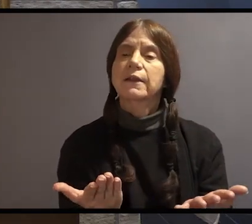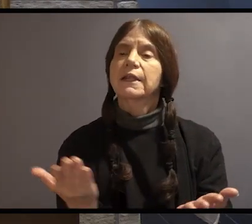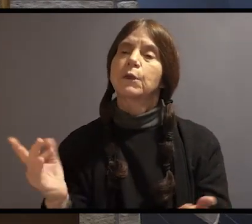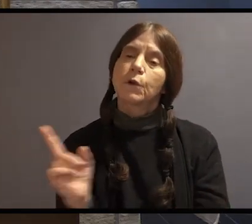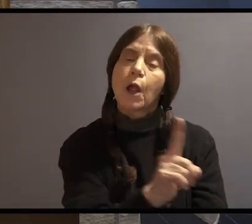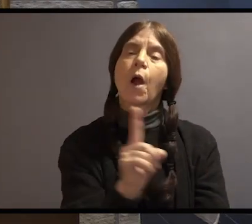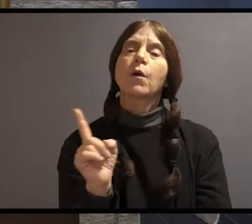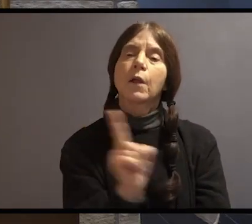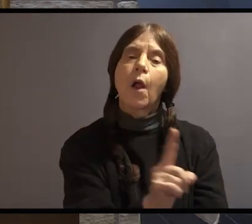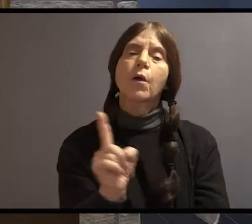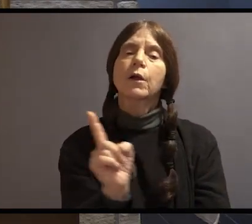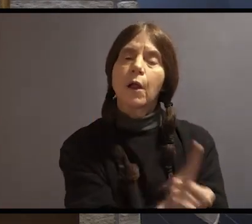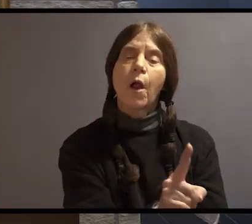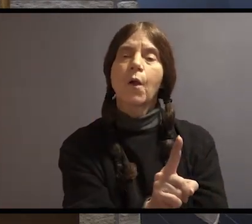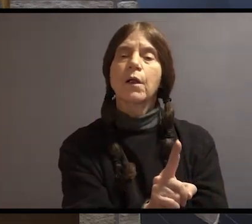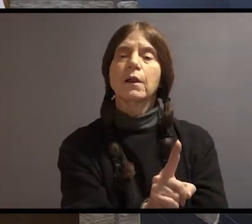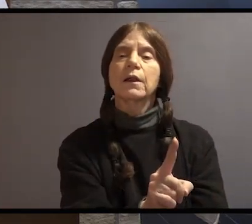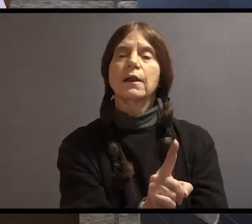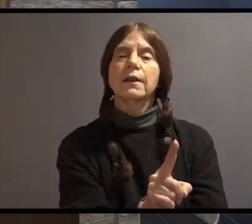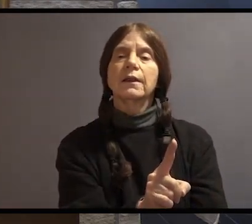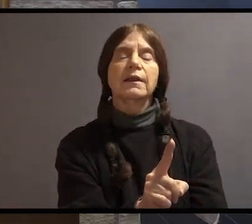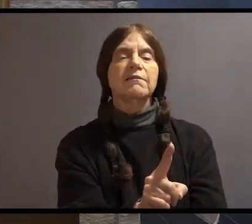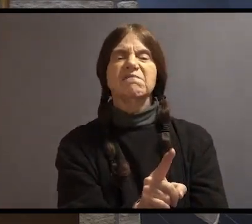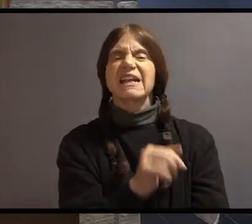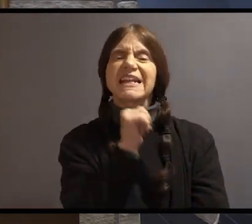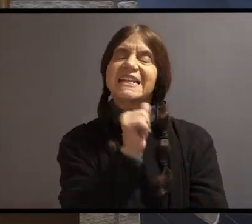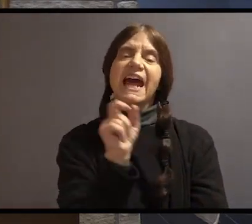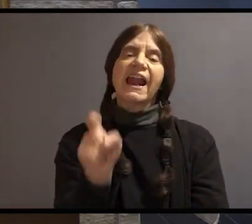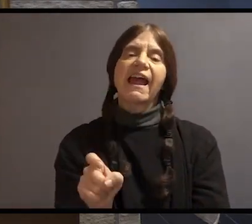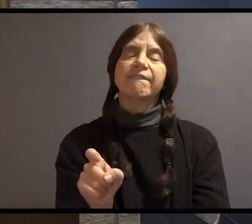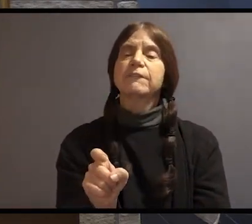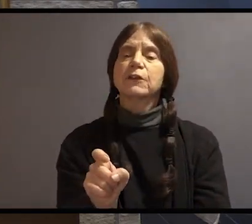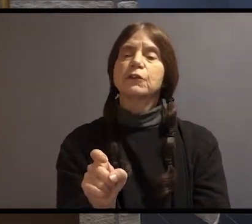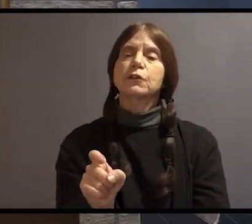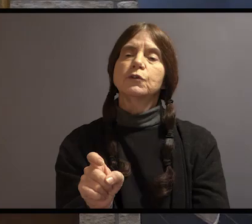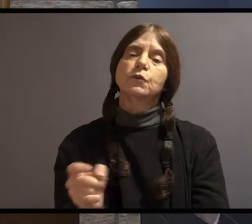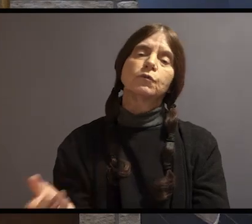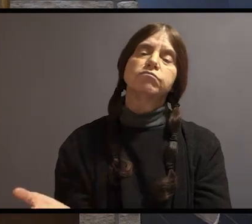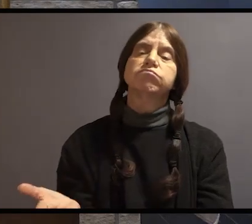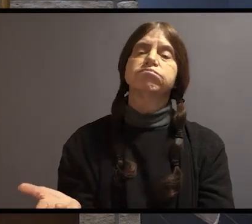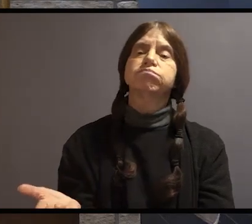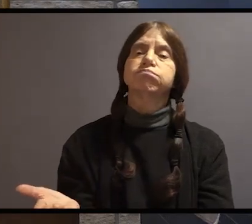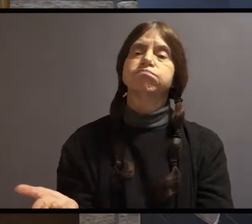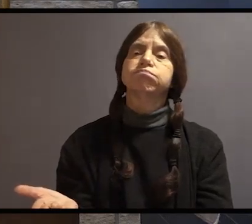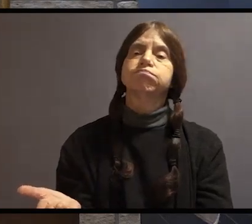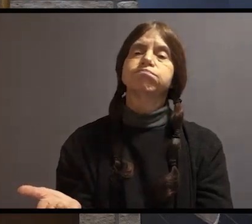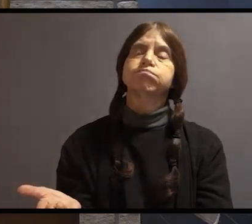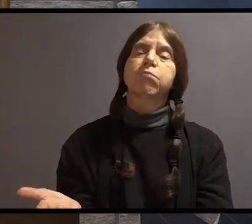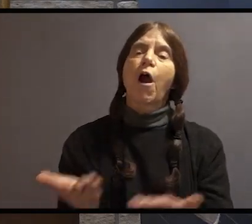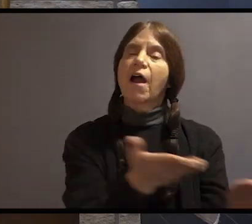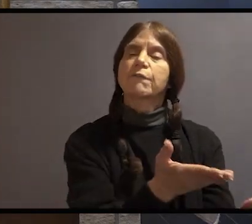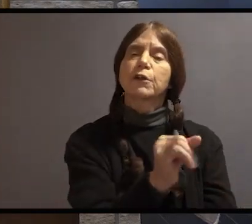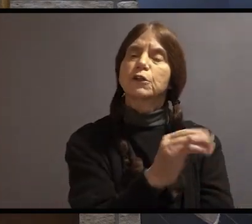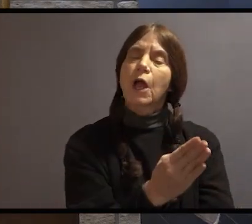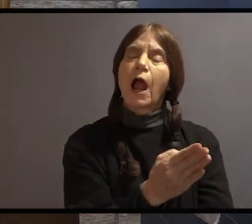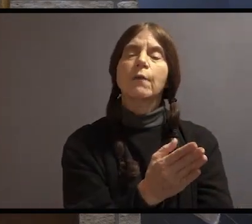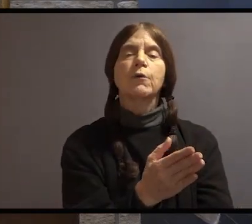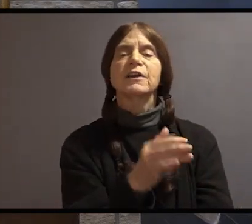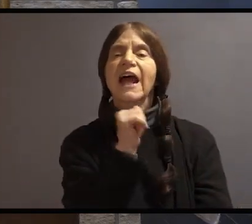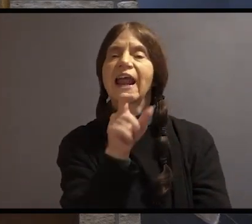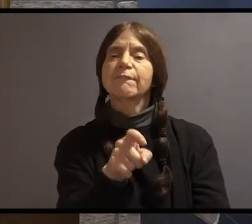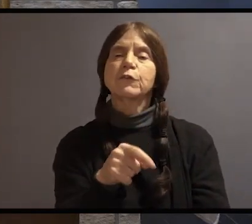and again. He didn't have to offer a job or pay that much. He did so because he wanted to. He did so because he is